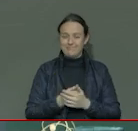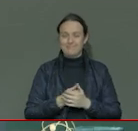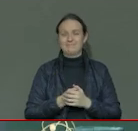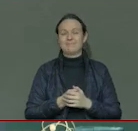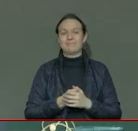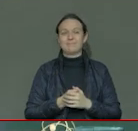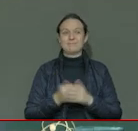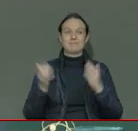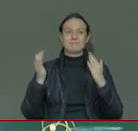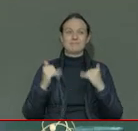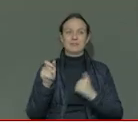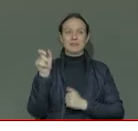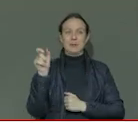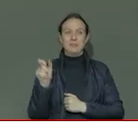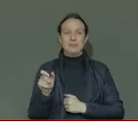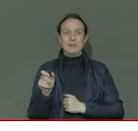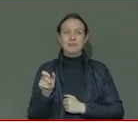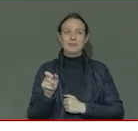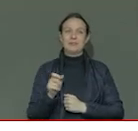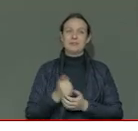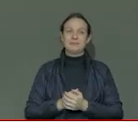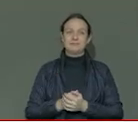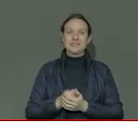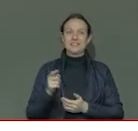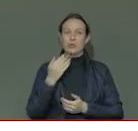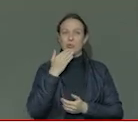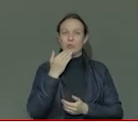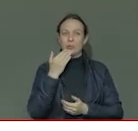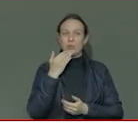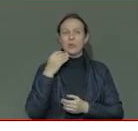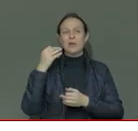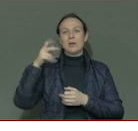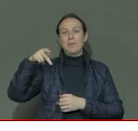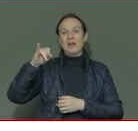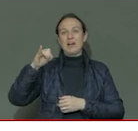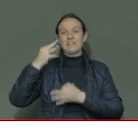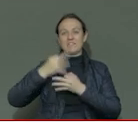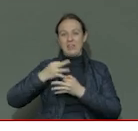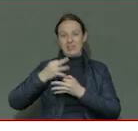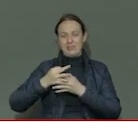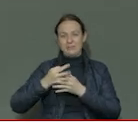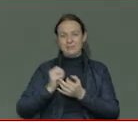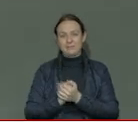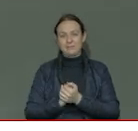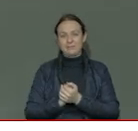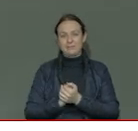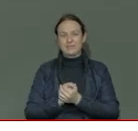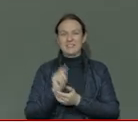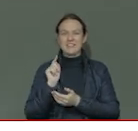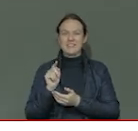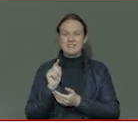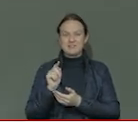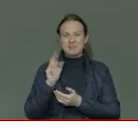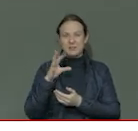Then you have Santosh Patel. Who is Santosh Patel? Pi's father. I want you to take note of this,